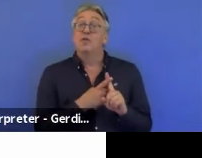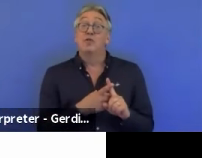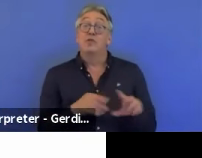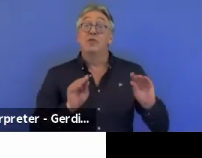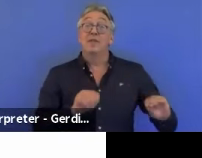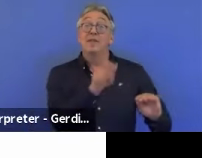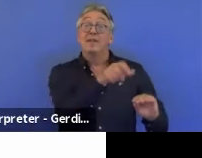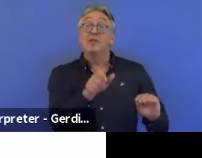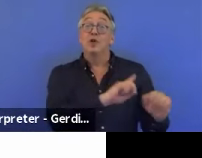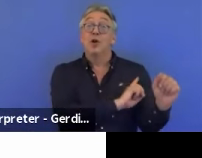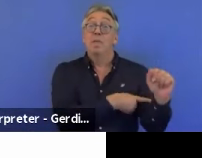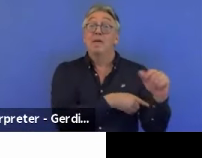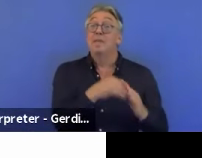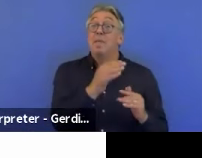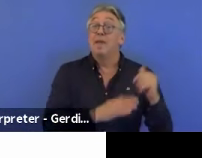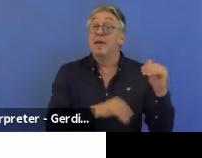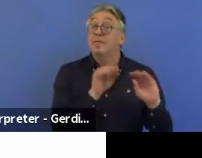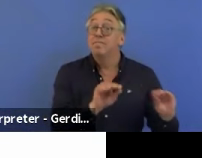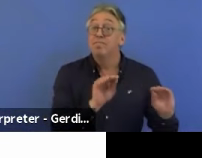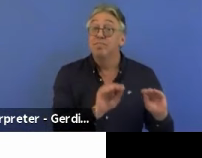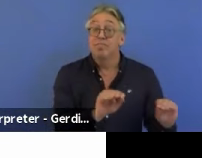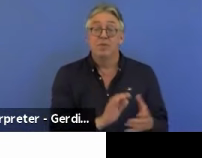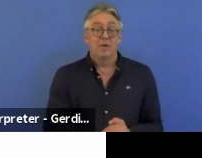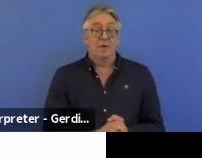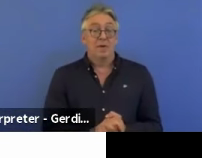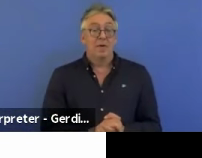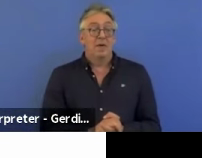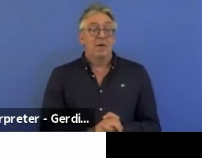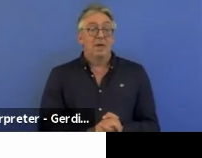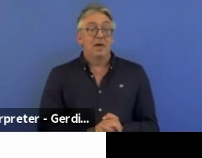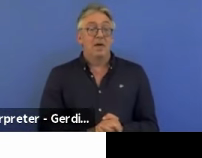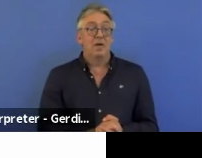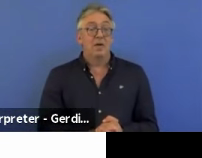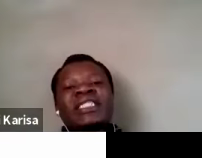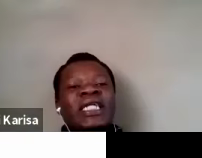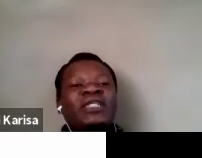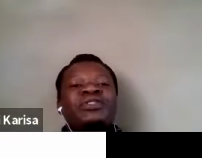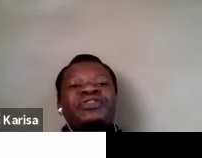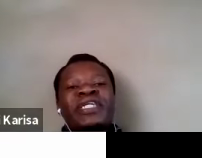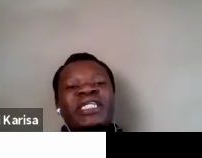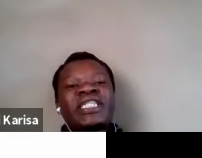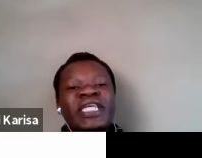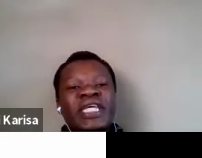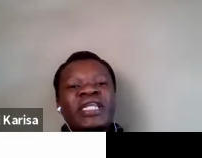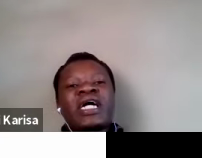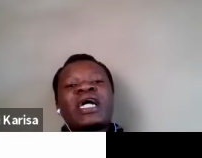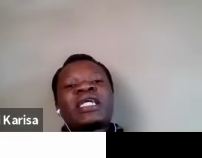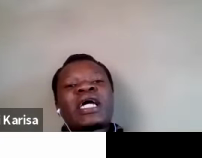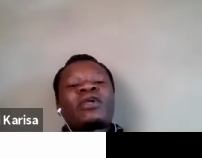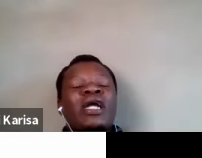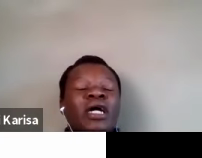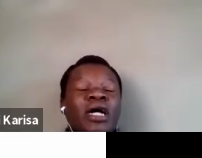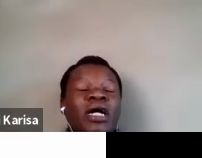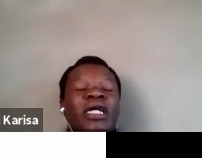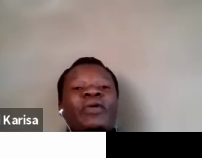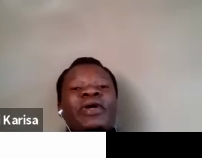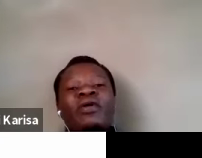teachers. It is evident that teachers or instructors are generally not trained in and